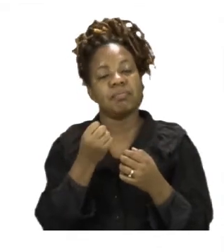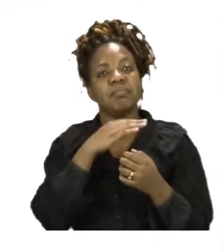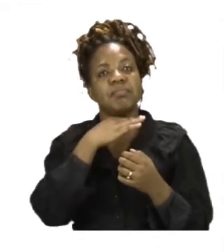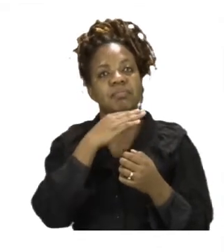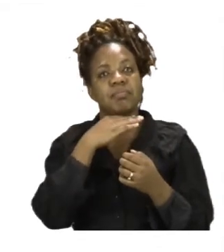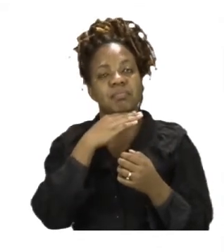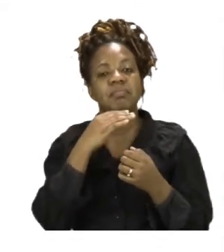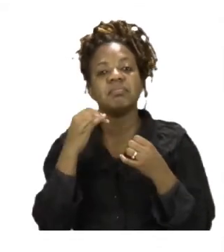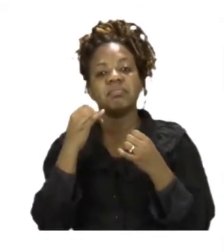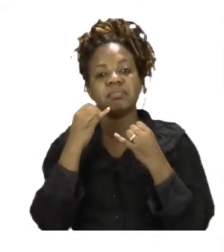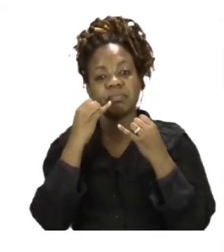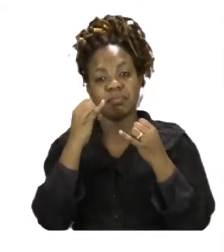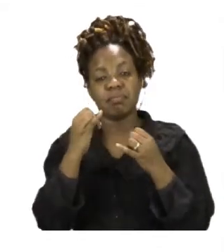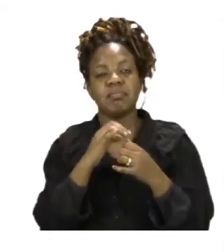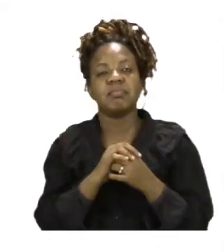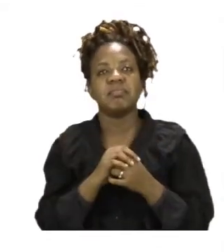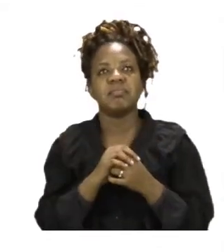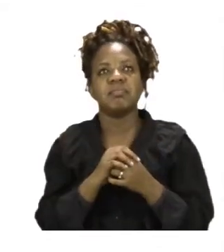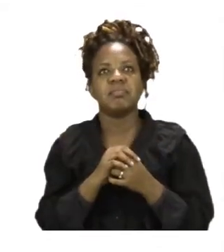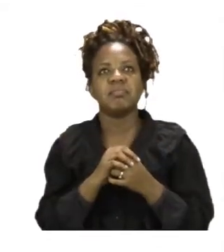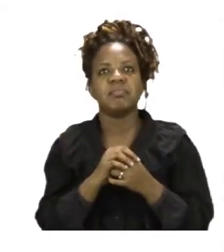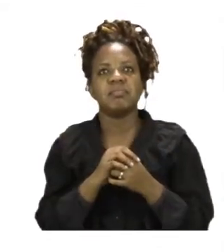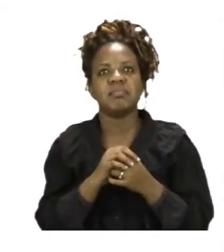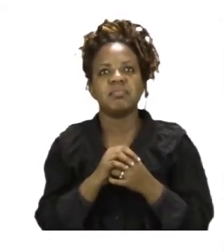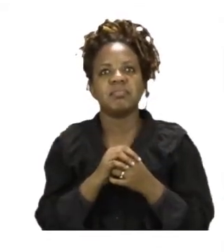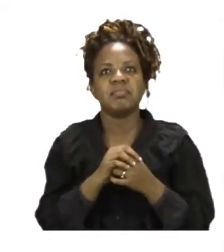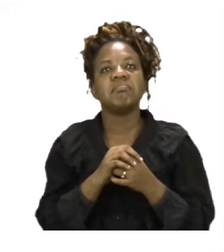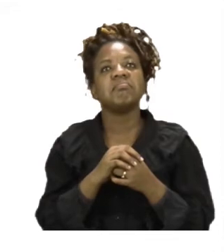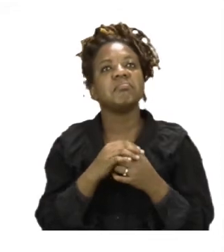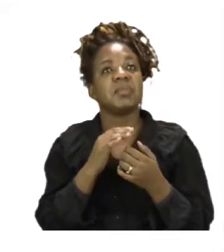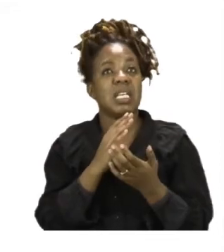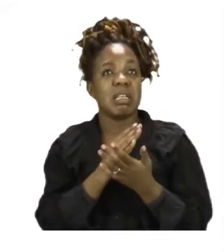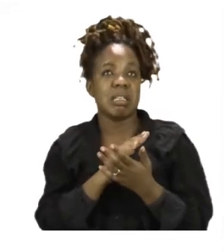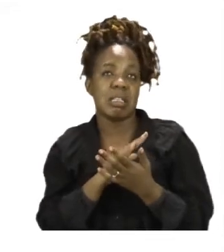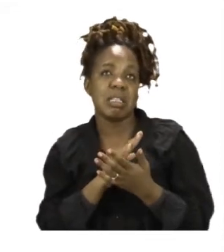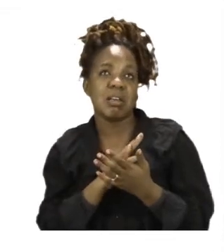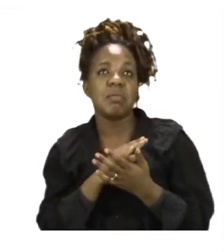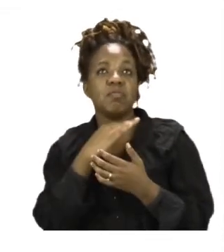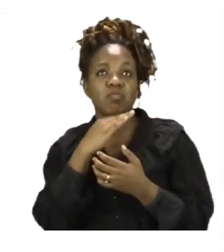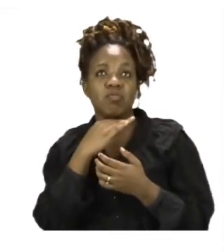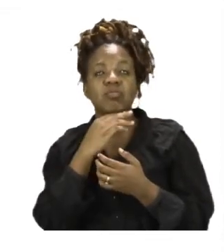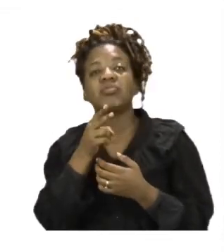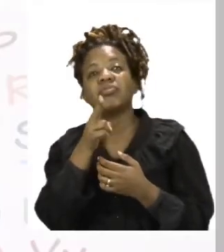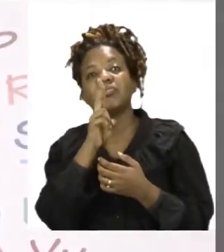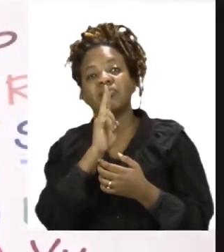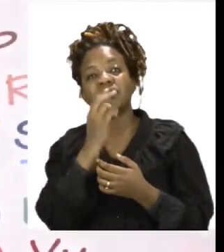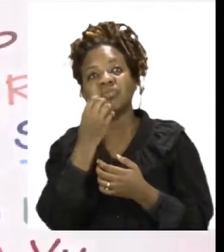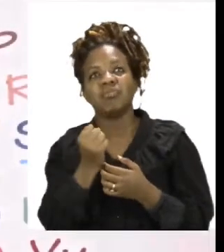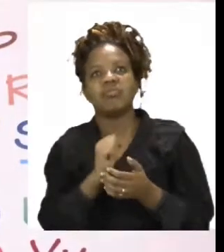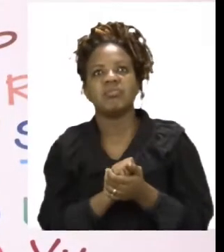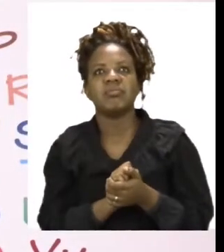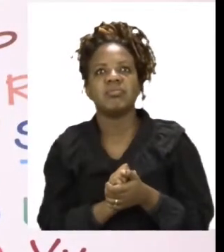So, we're going to answer a few of these with the story I'm going to tell you. Let's take a look at the board.